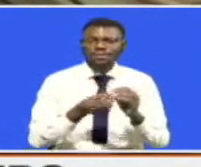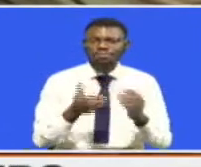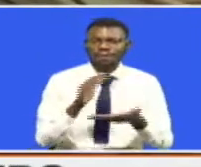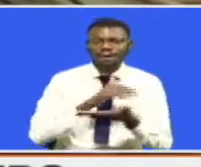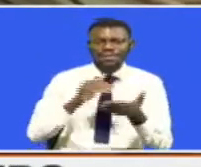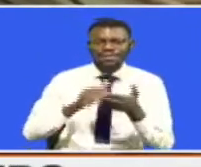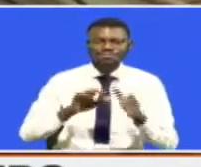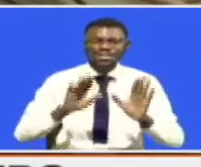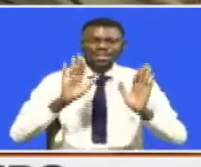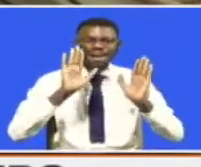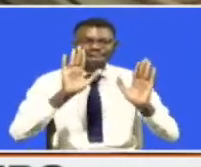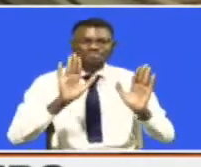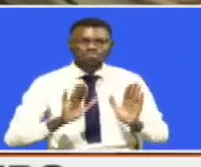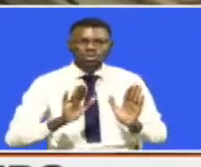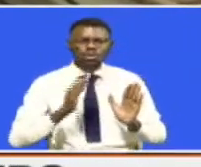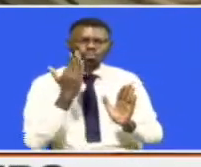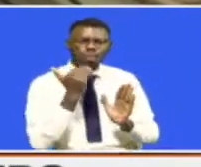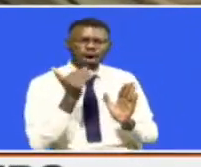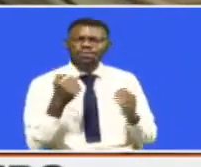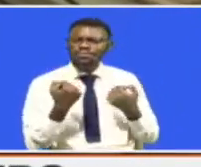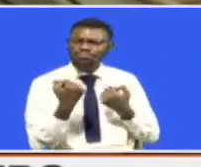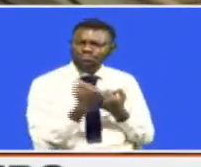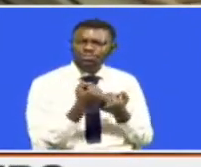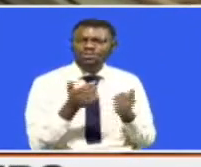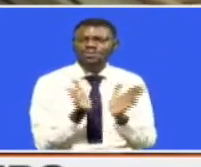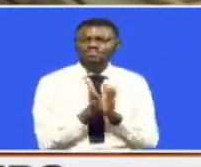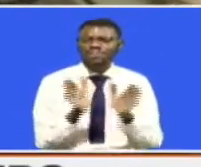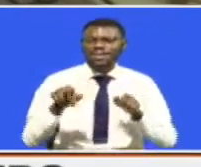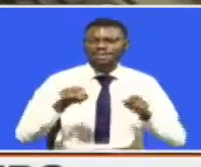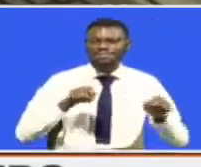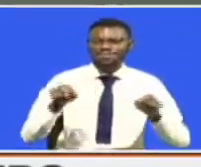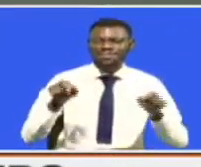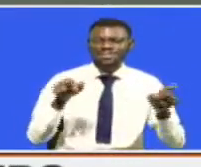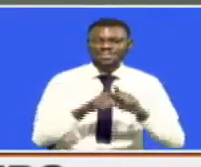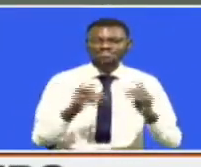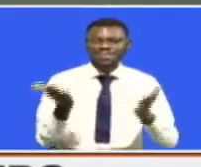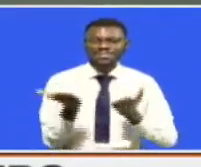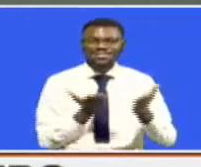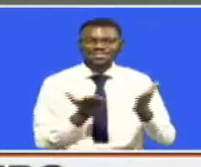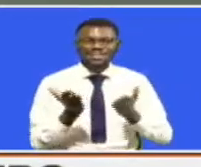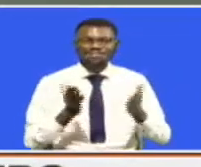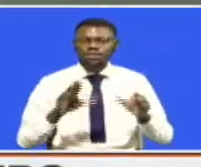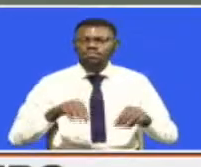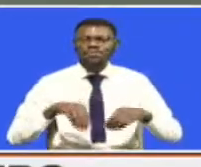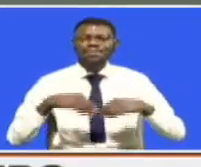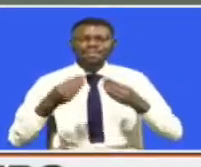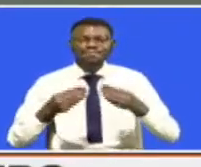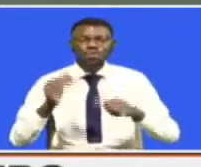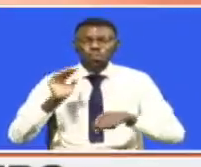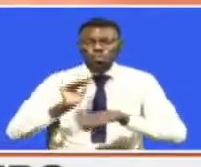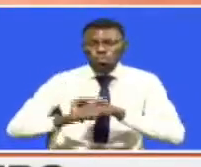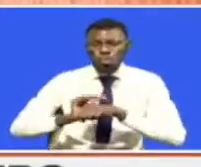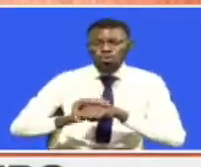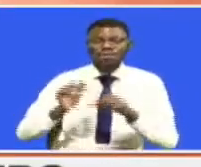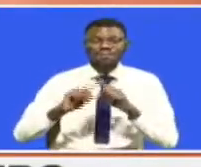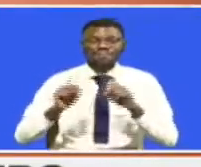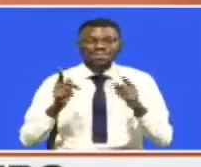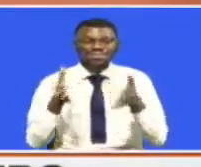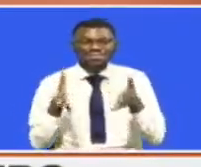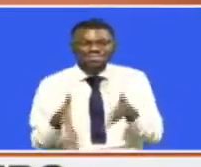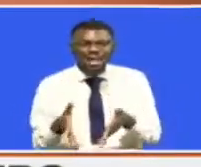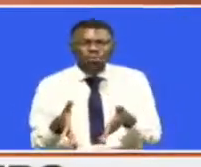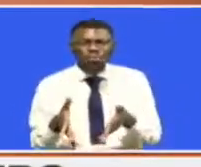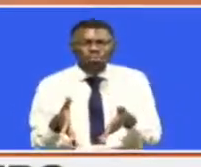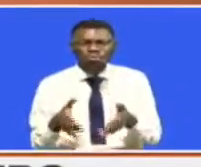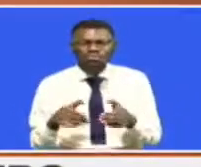pivotal role in supporting public management and efficient service delivery. However, these essential components of modern society comes